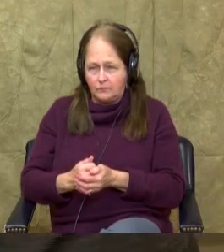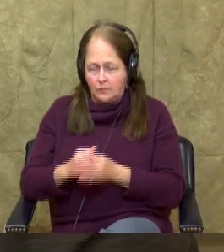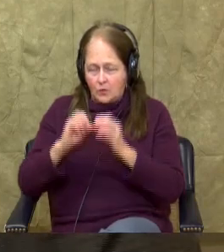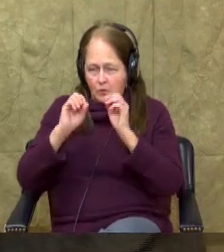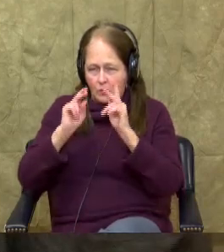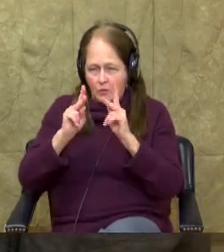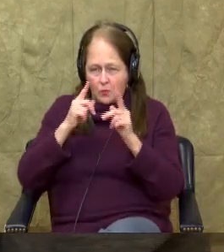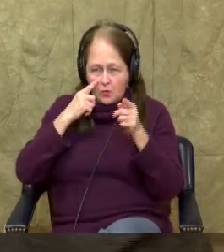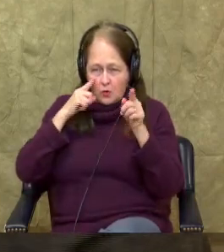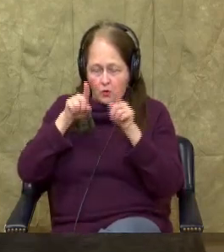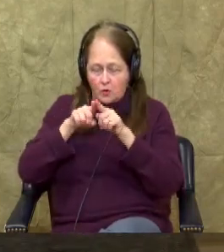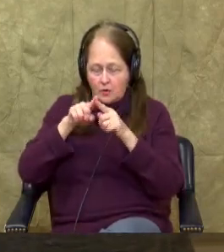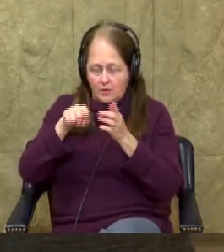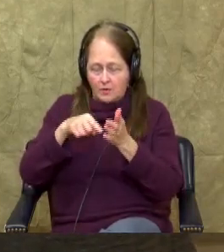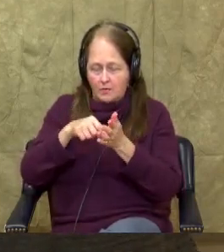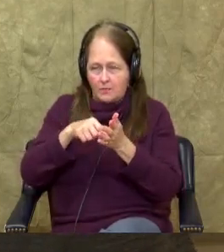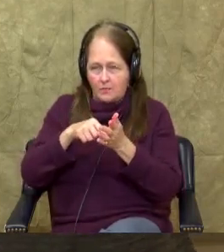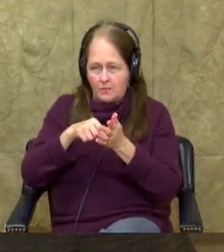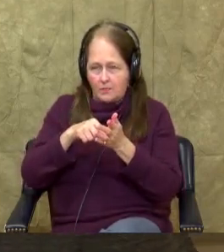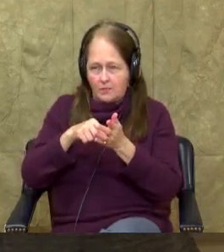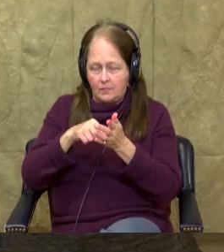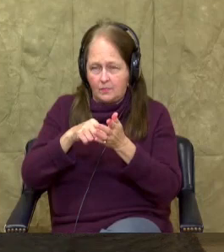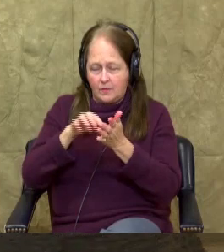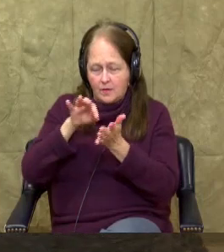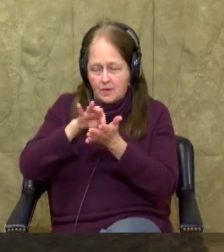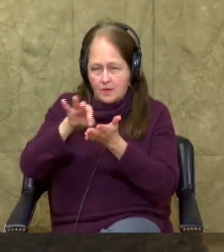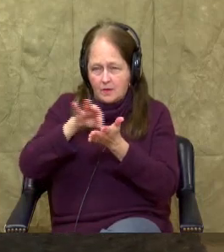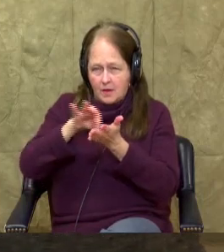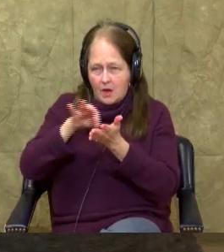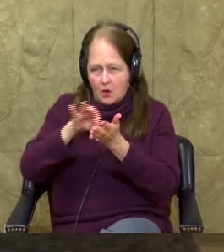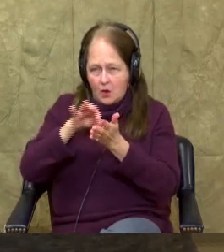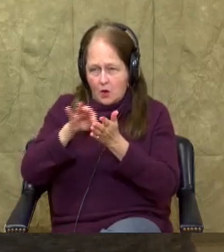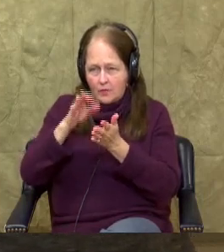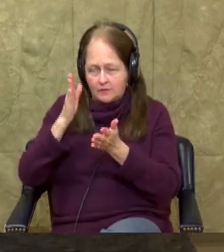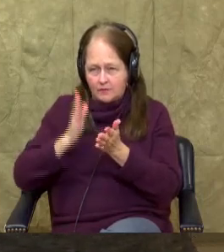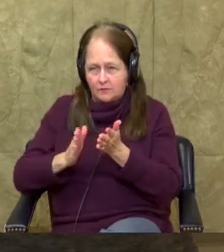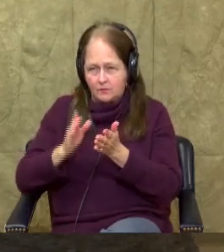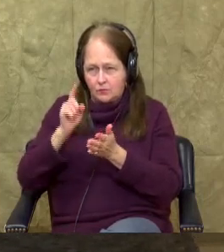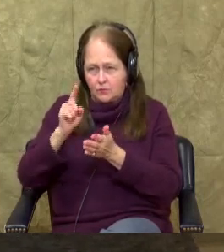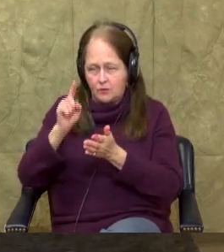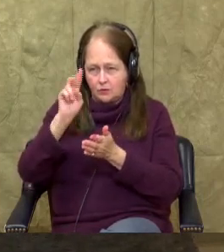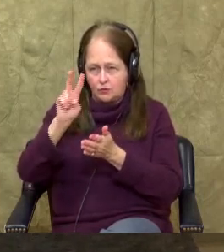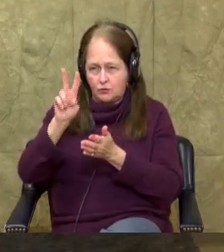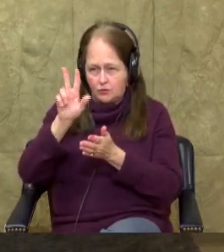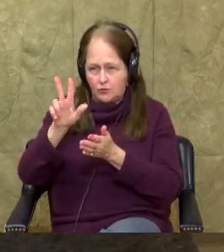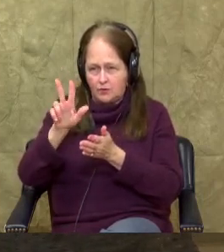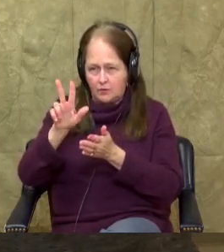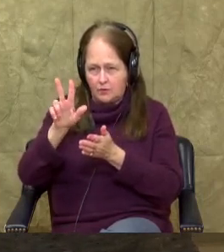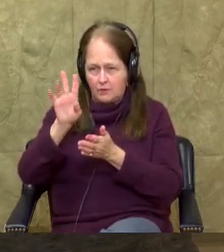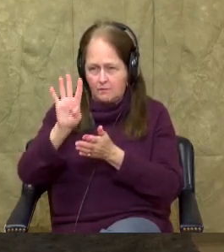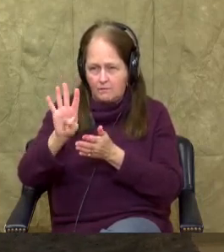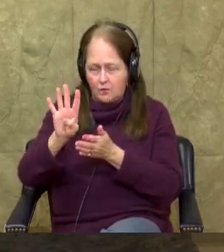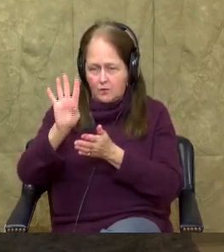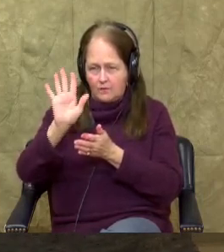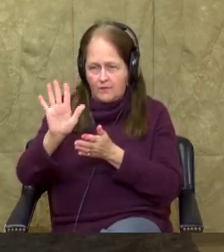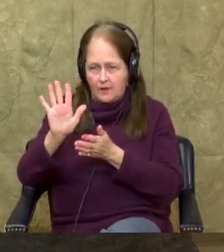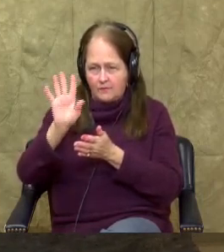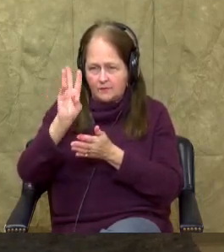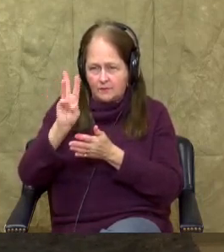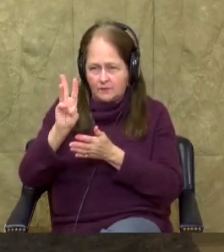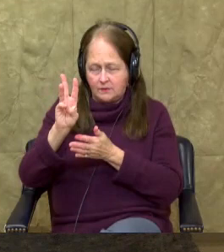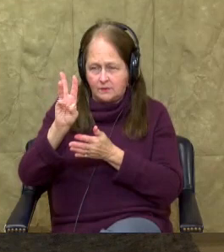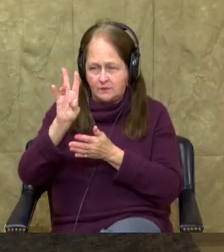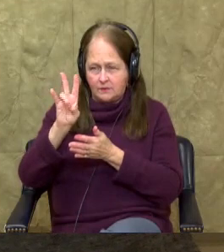Okay, it would look like that. And you would just simply count the sides. 1, 2, 3, 4, 5,